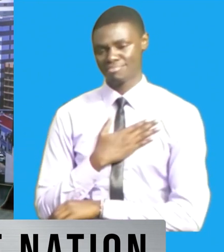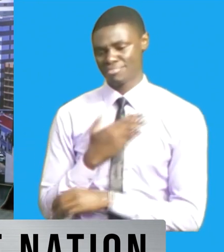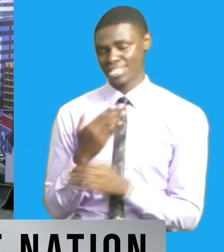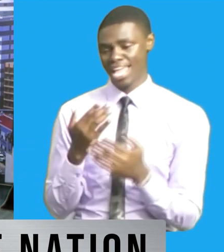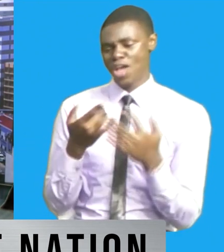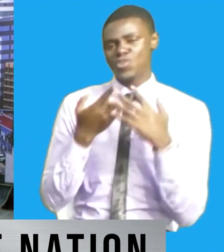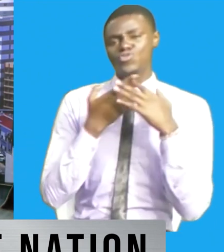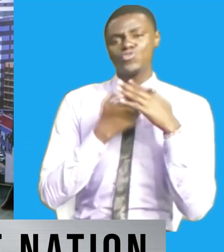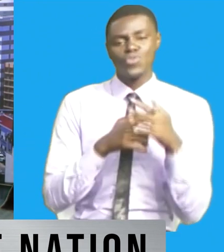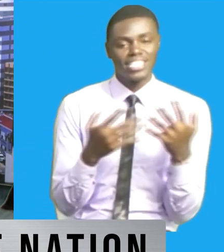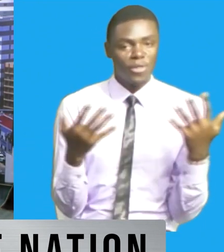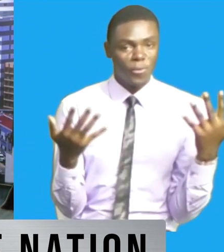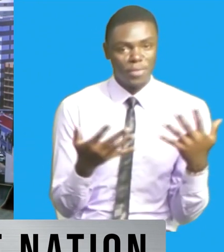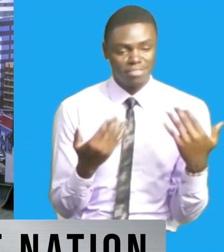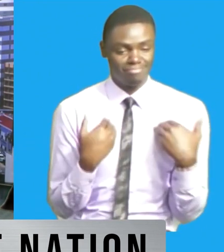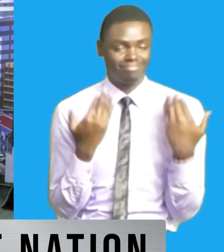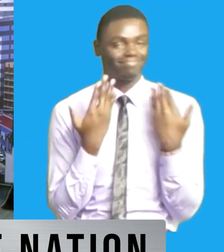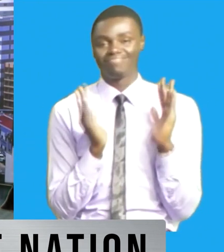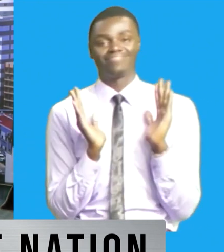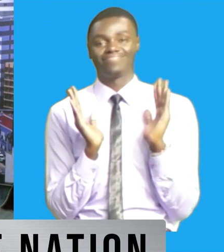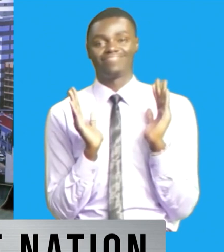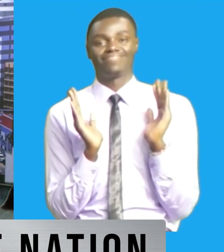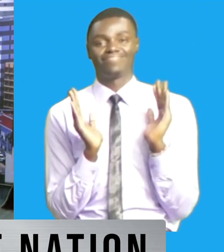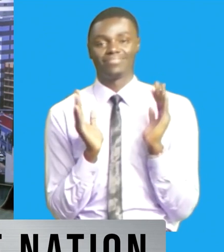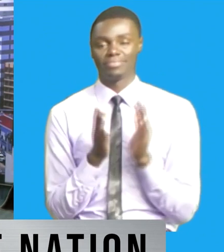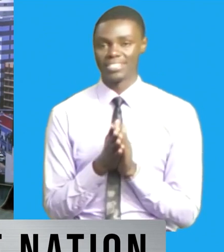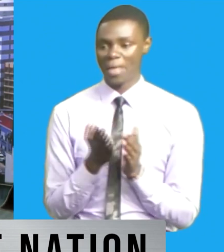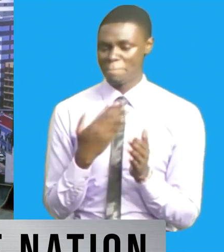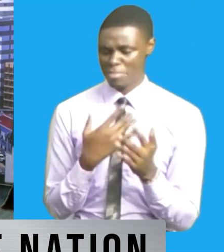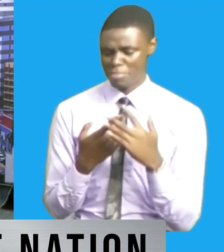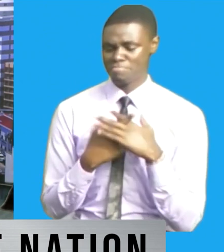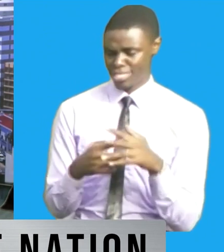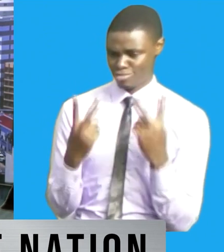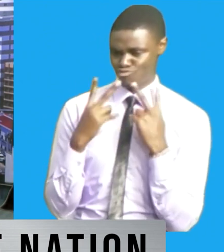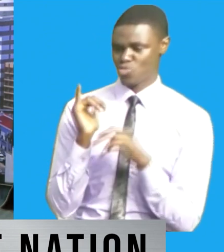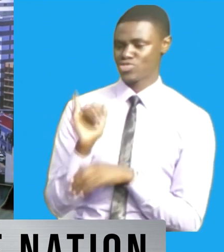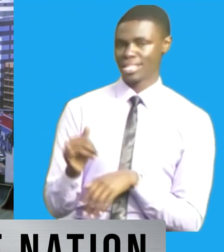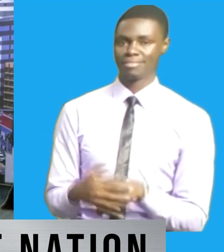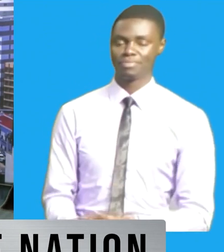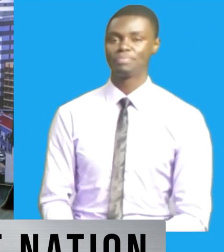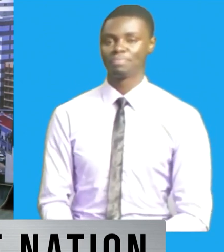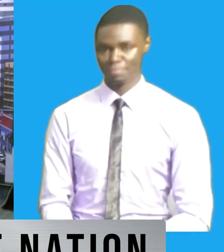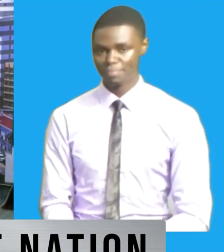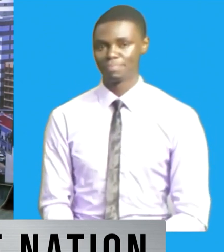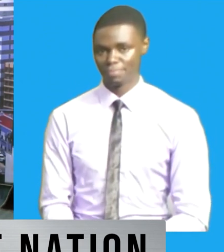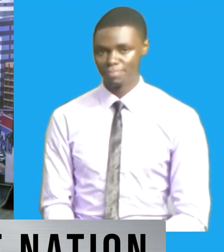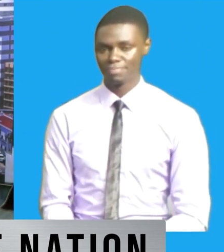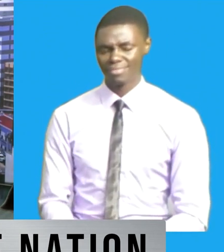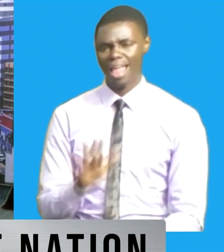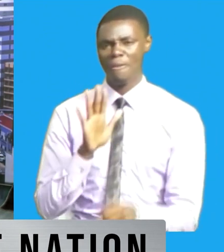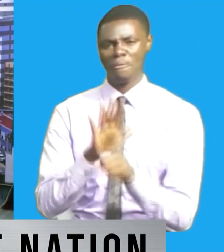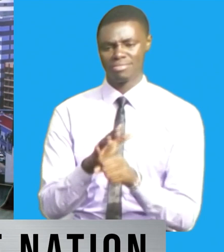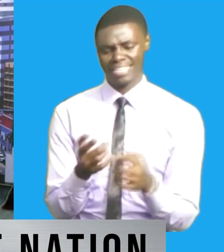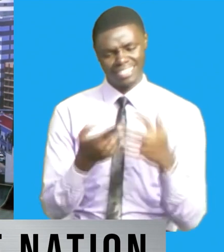in tuanzie politics wapi. is a long time. Yeah. I'm beginning to see that. Yeah. So much. I